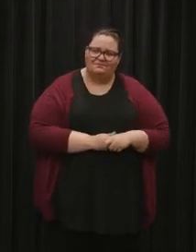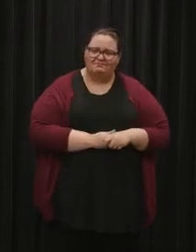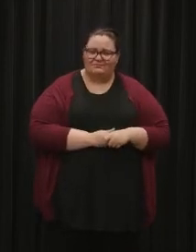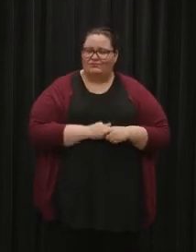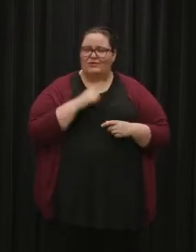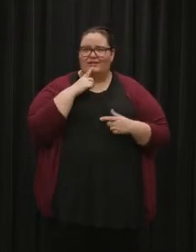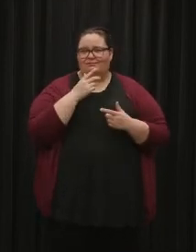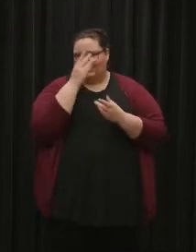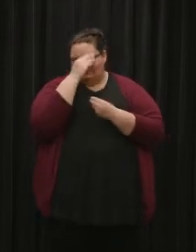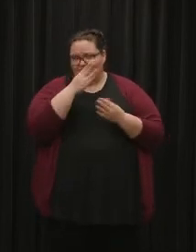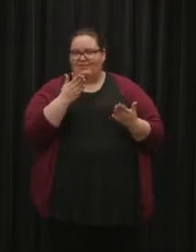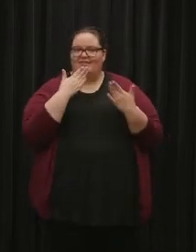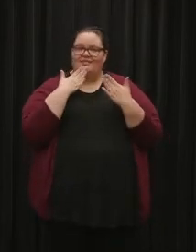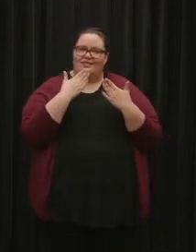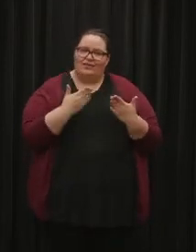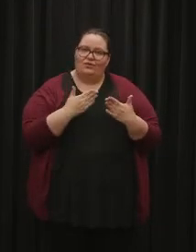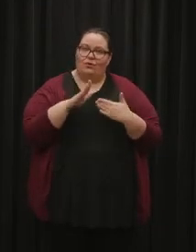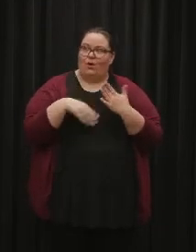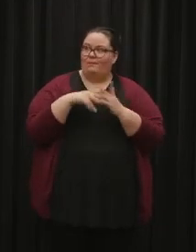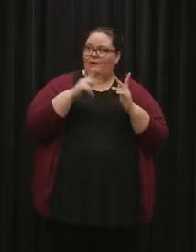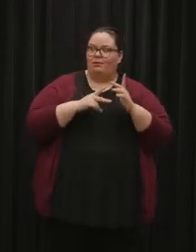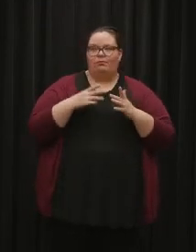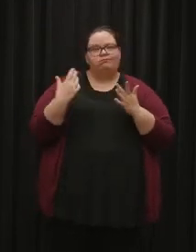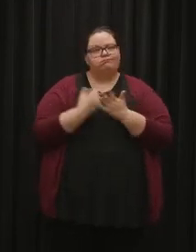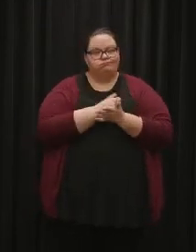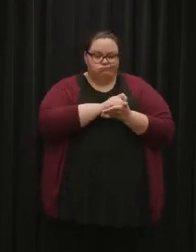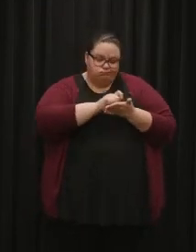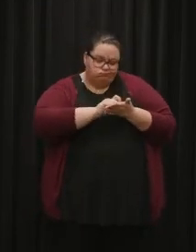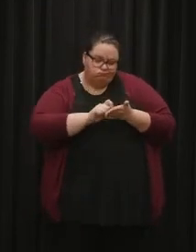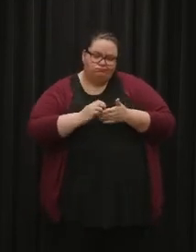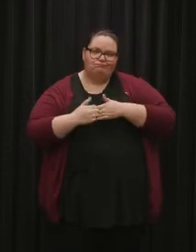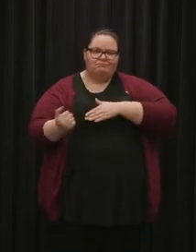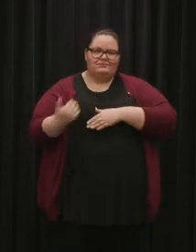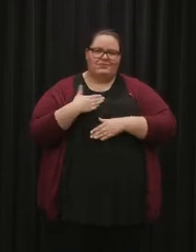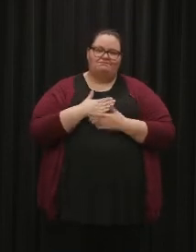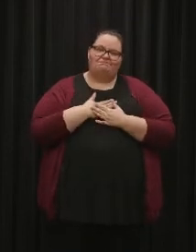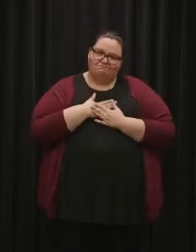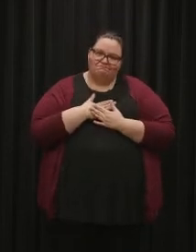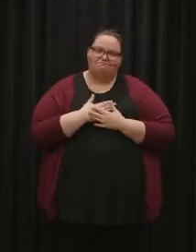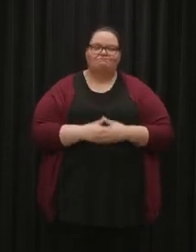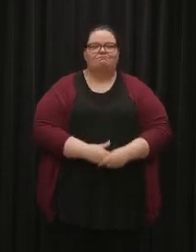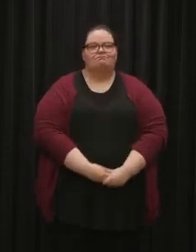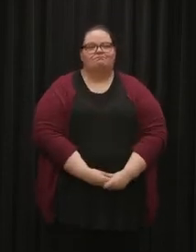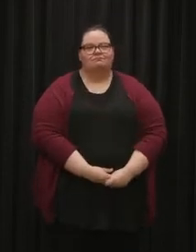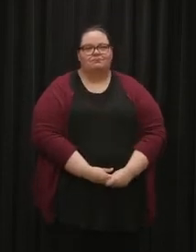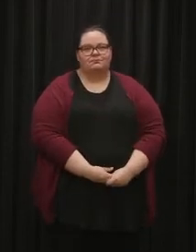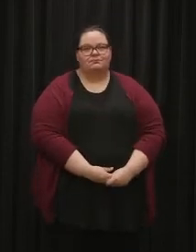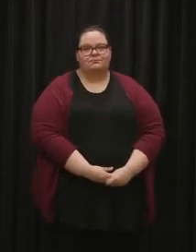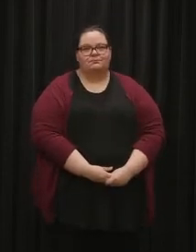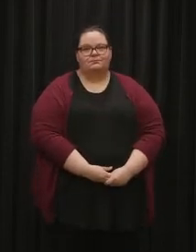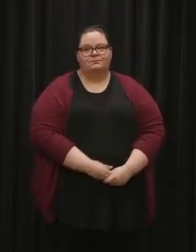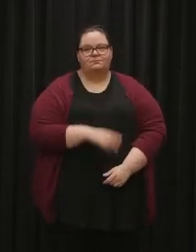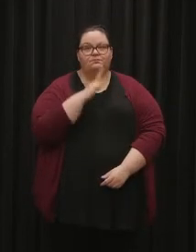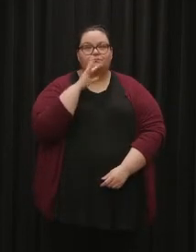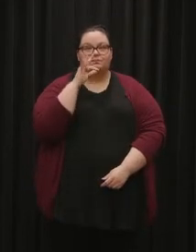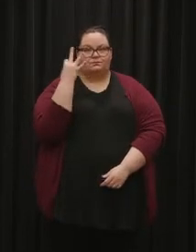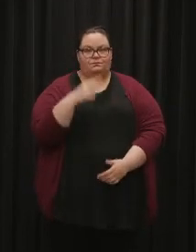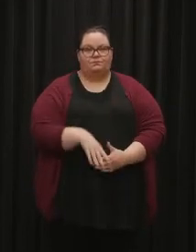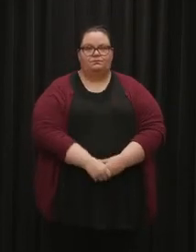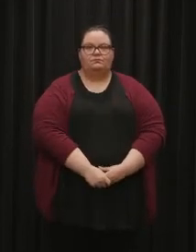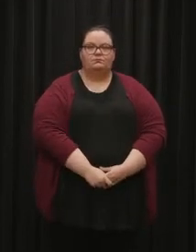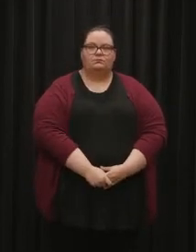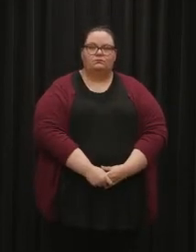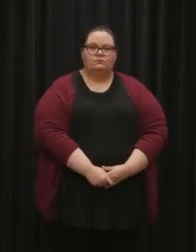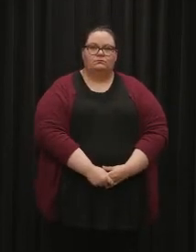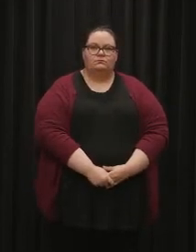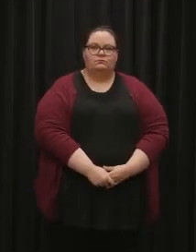my gratitude for everyone who's taken the time to write. Alors, je voulais vraiment remercier tout le monde qui ont pris le temps